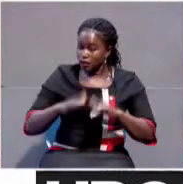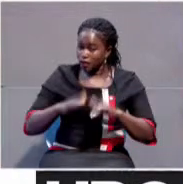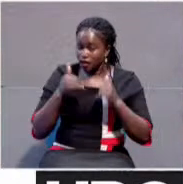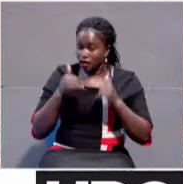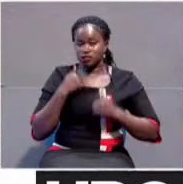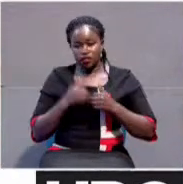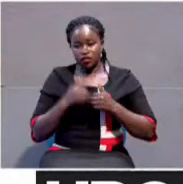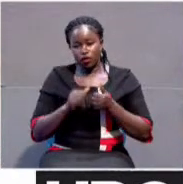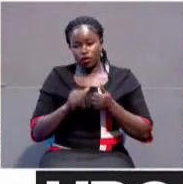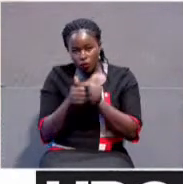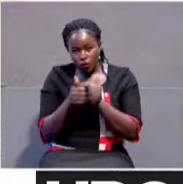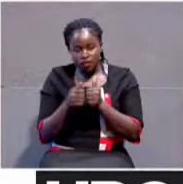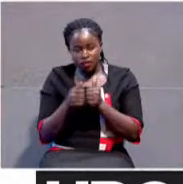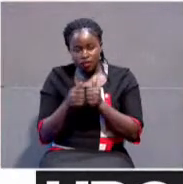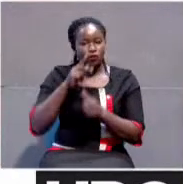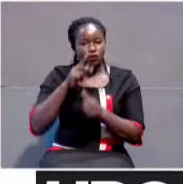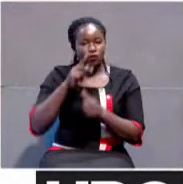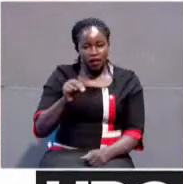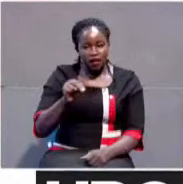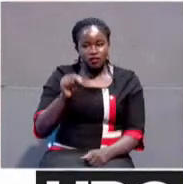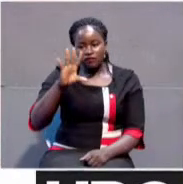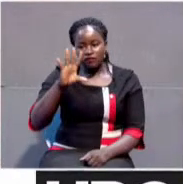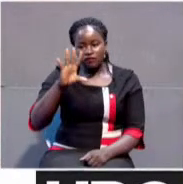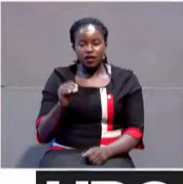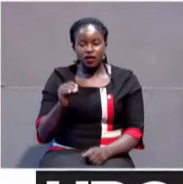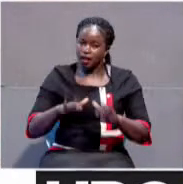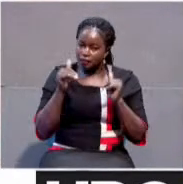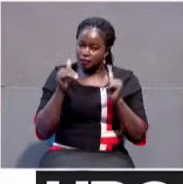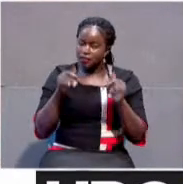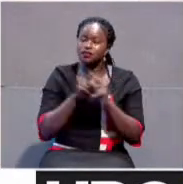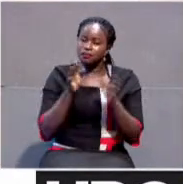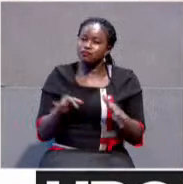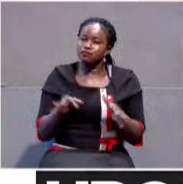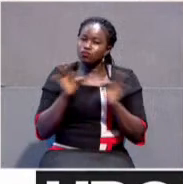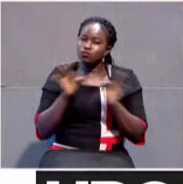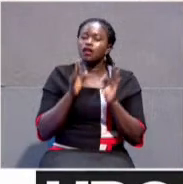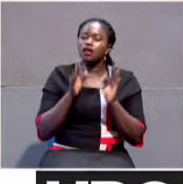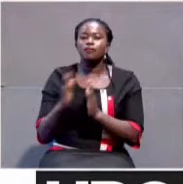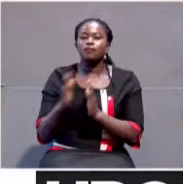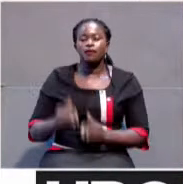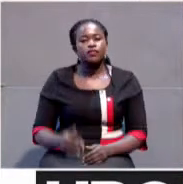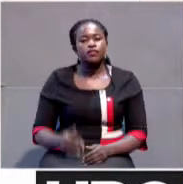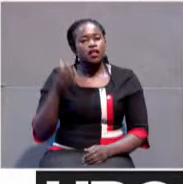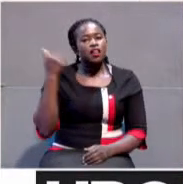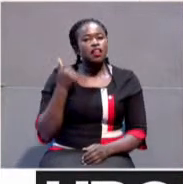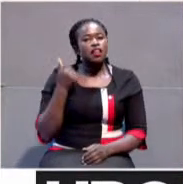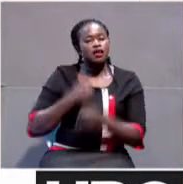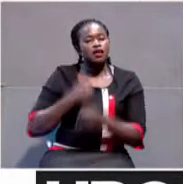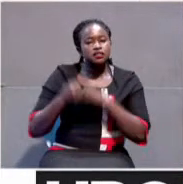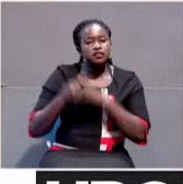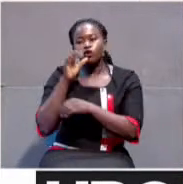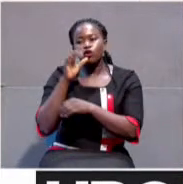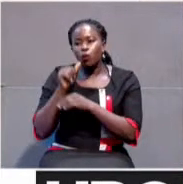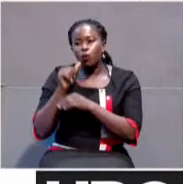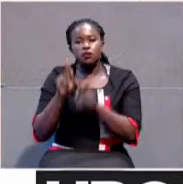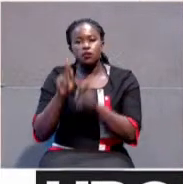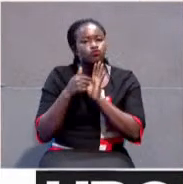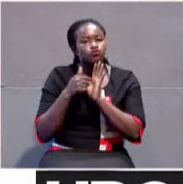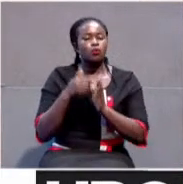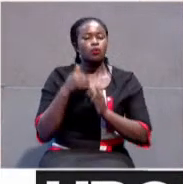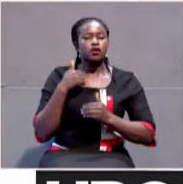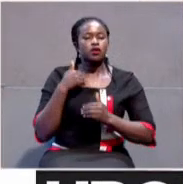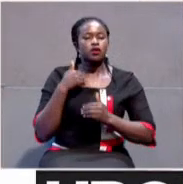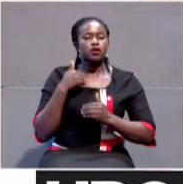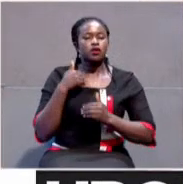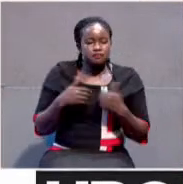in competing for the Pan-African Parliament should also get ready. Last year we called for expression of interest, and our role is to call for expression